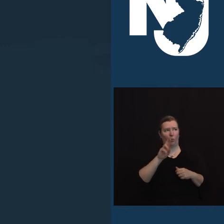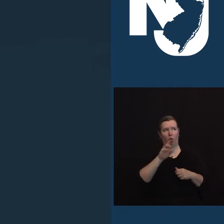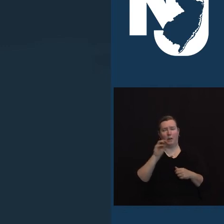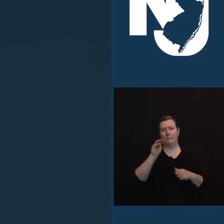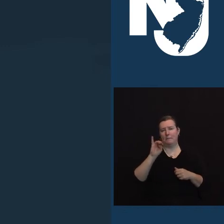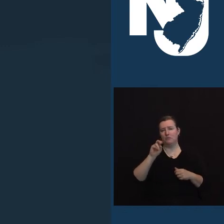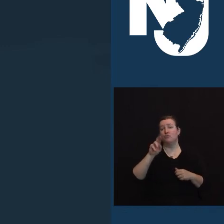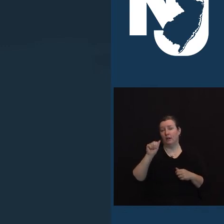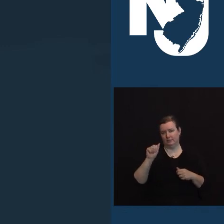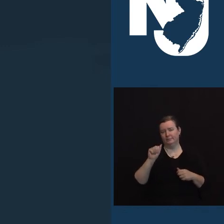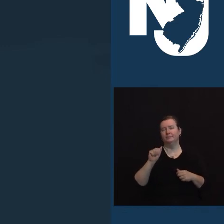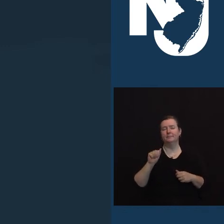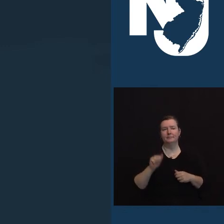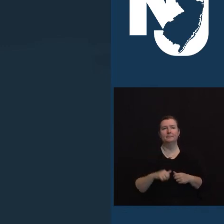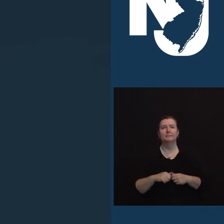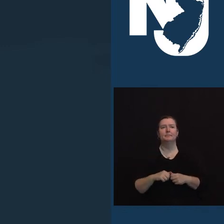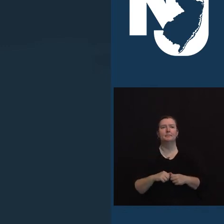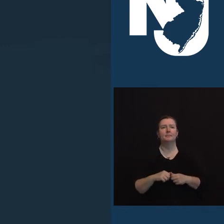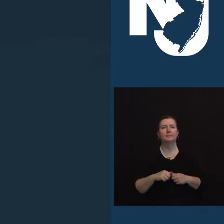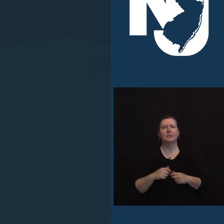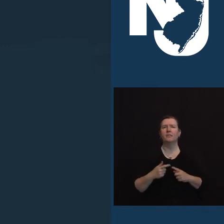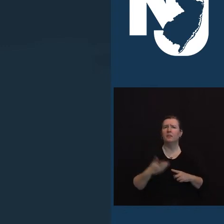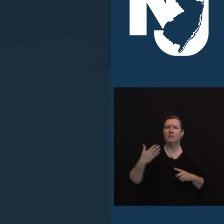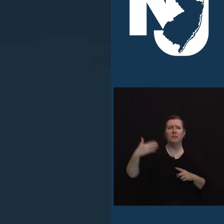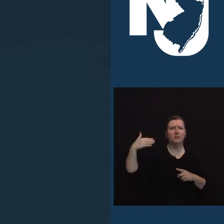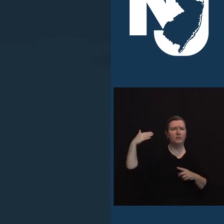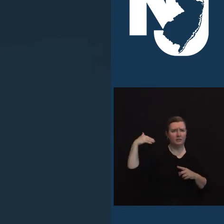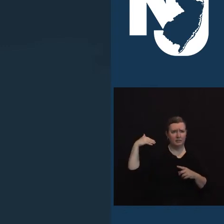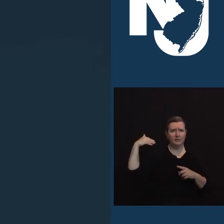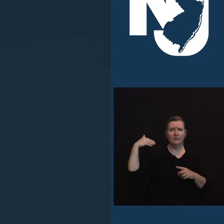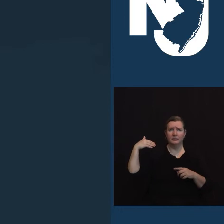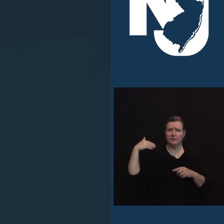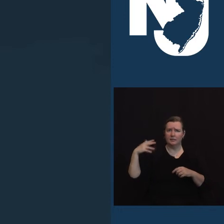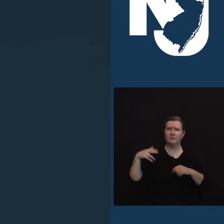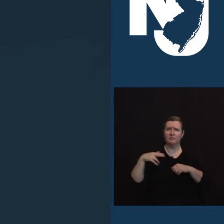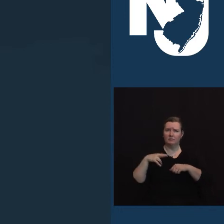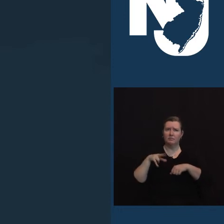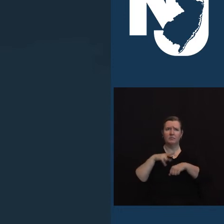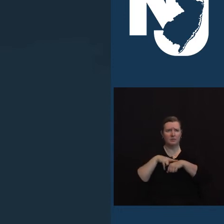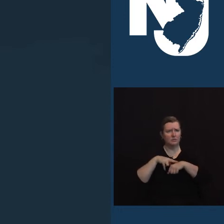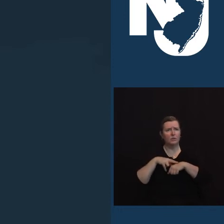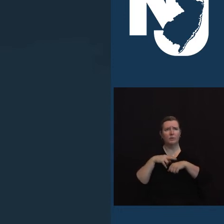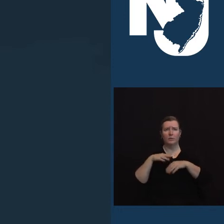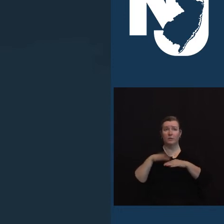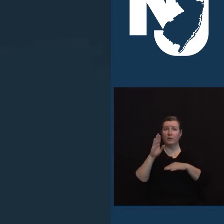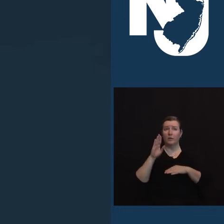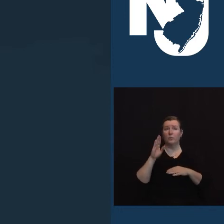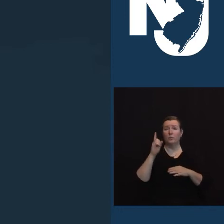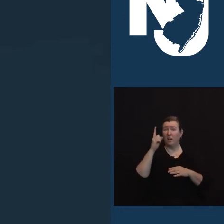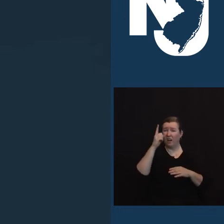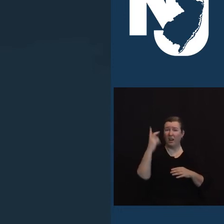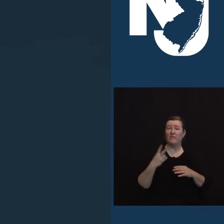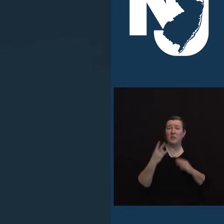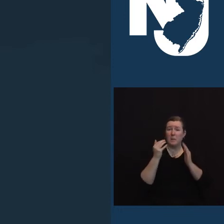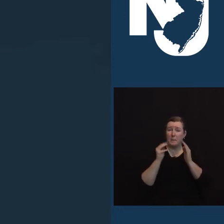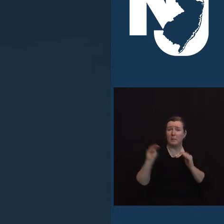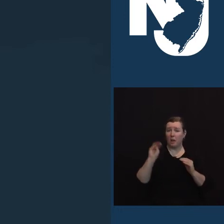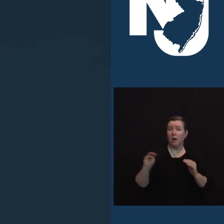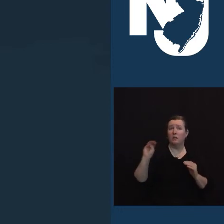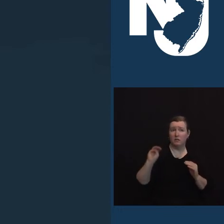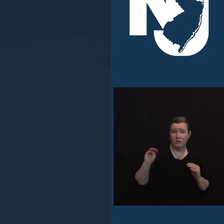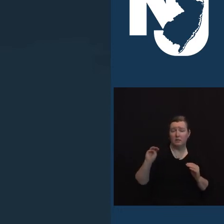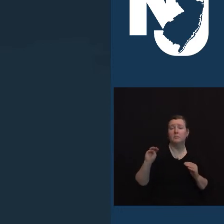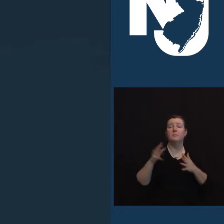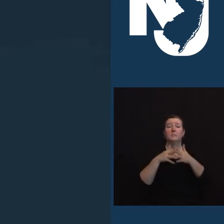we lost to the pandemic. And as our nation remembers the more than 500,000 Americans we have lost in total, we must ensure